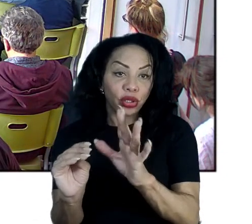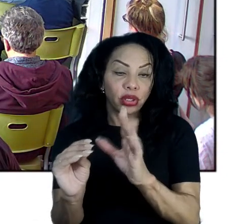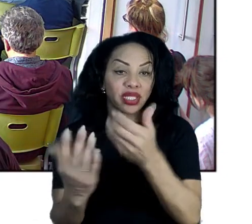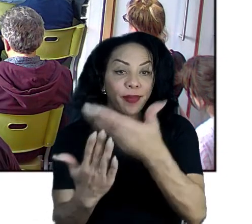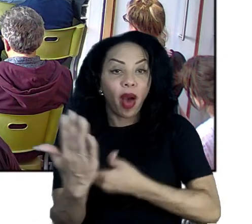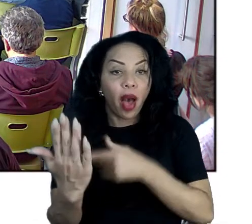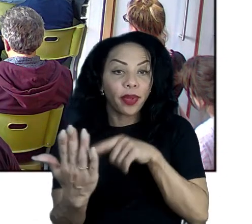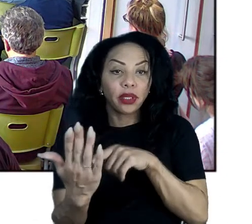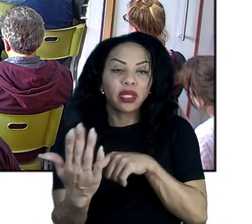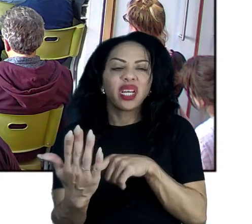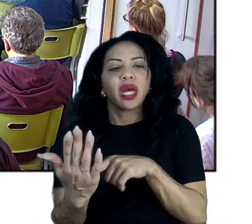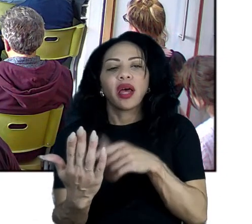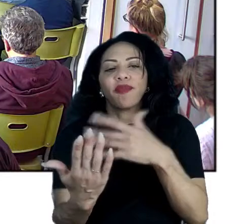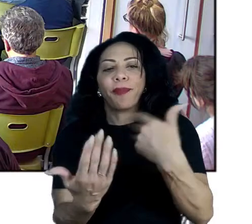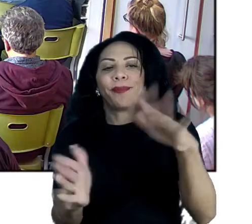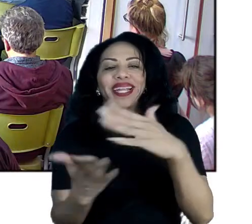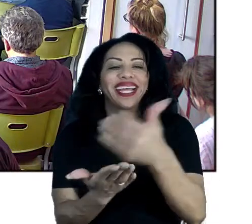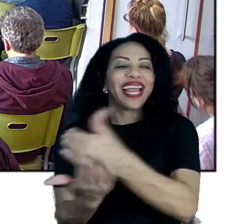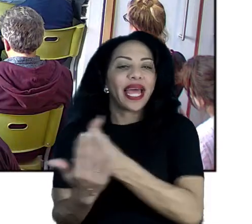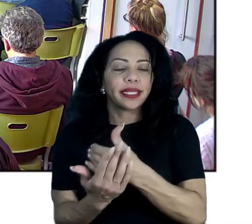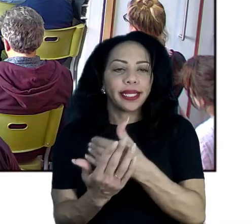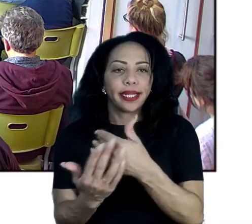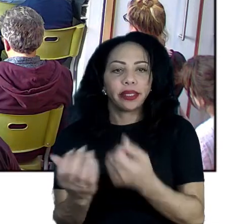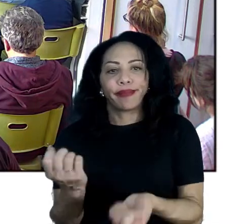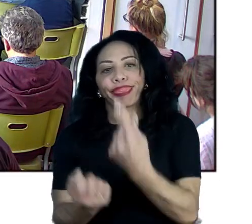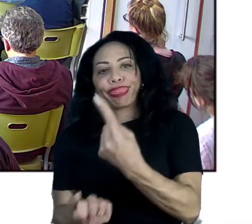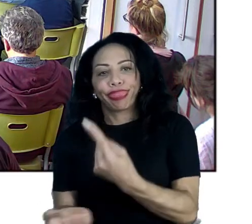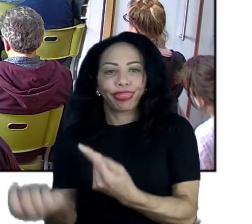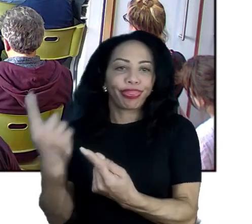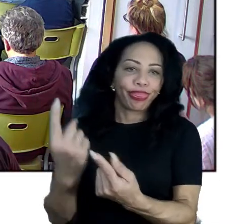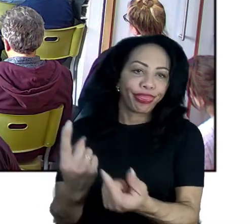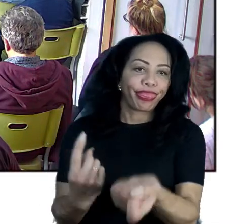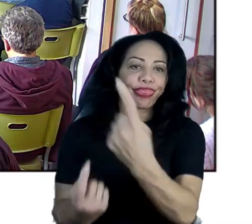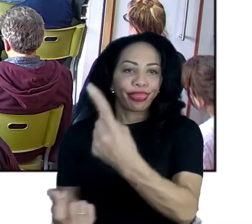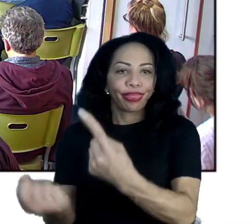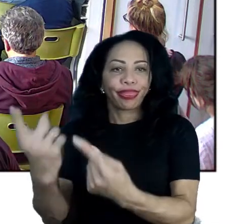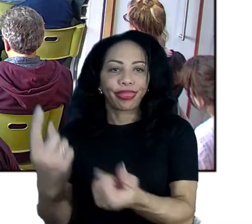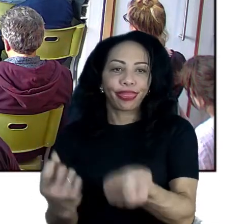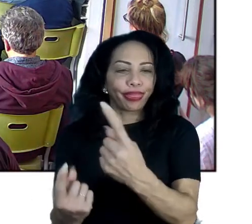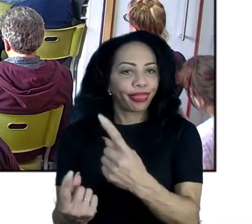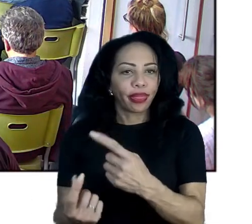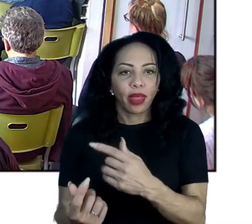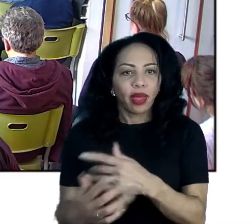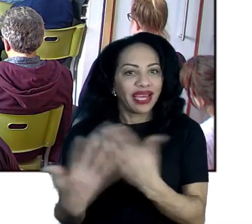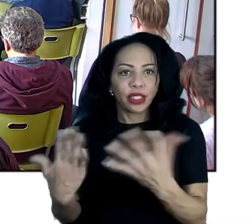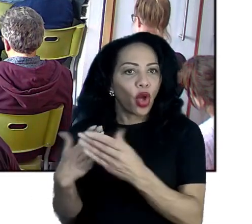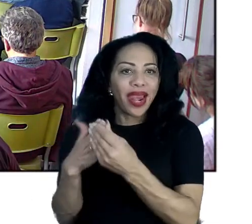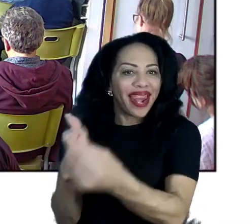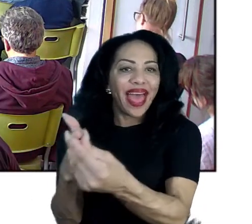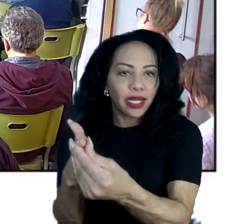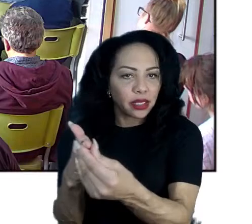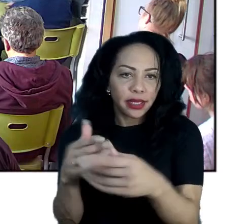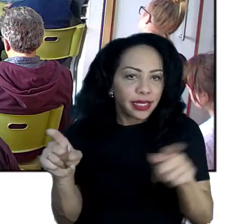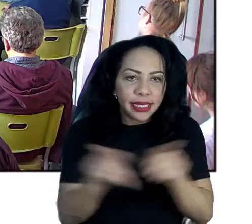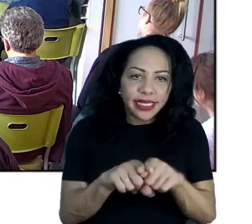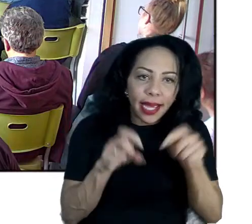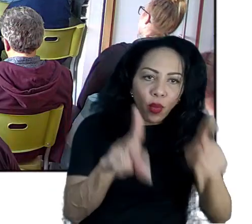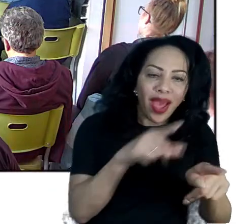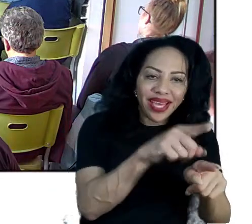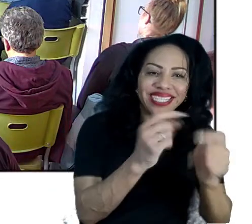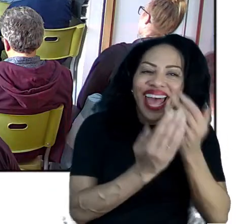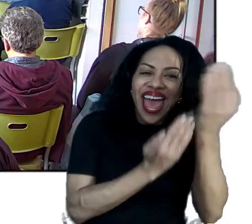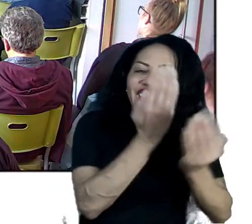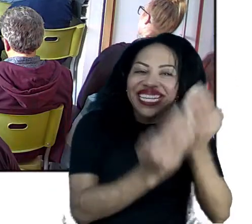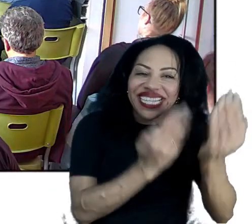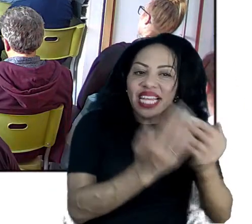much more sporadically. It feels much more chaotic. It's not led in the same way as the exhibition programme